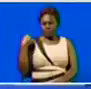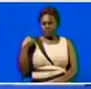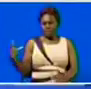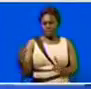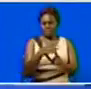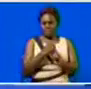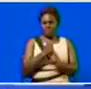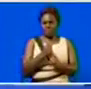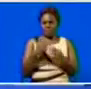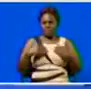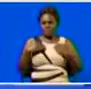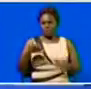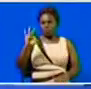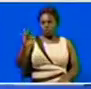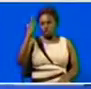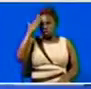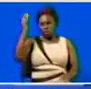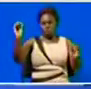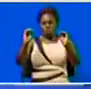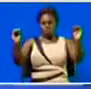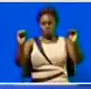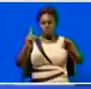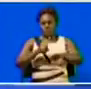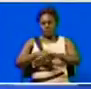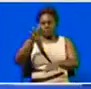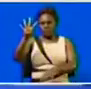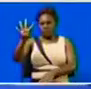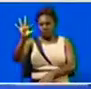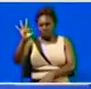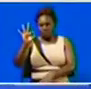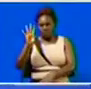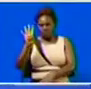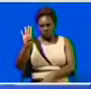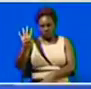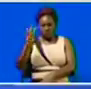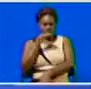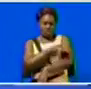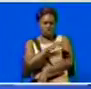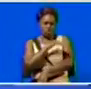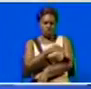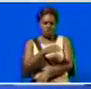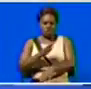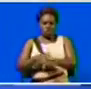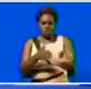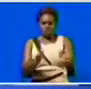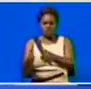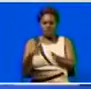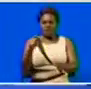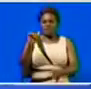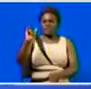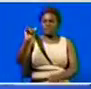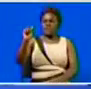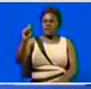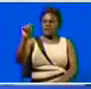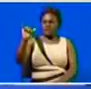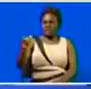by three unknown people at around 4 p.m. at Nginyang River, in Tiati